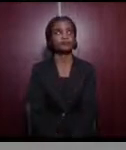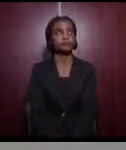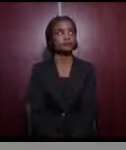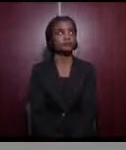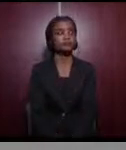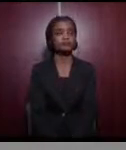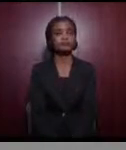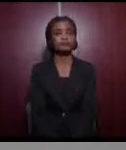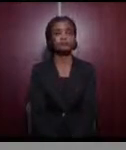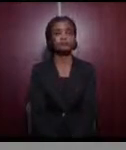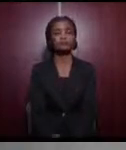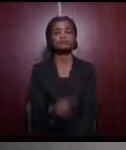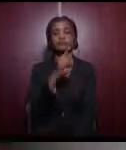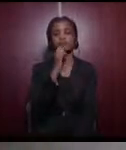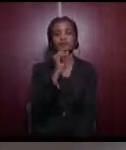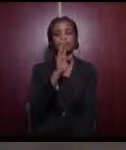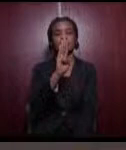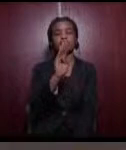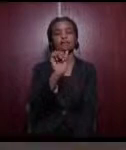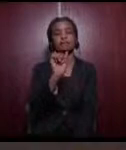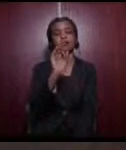My name is Bafana Sekela.